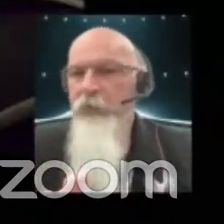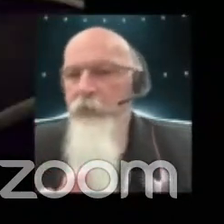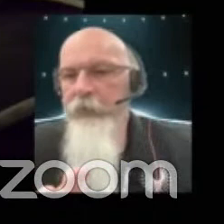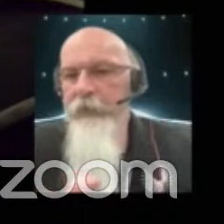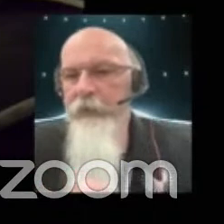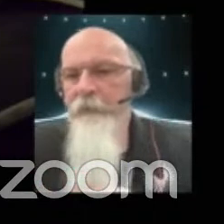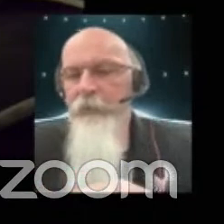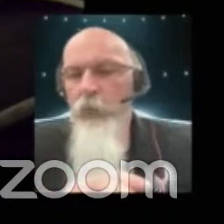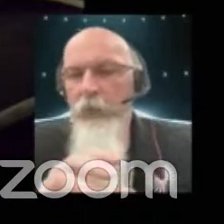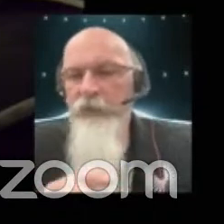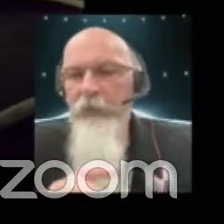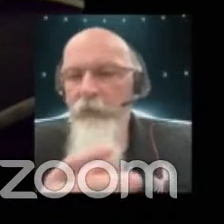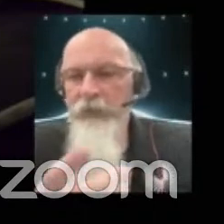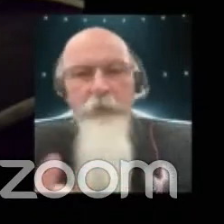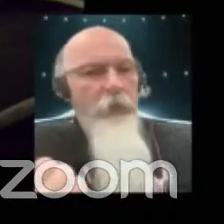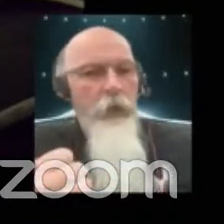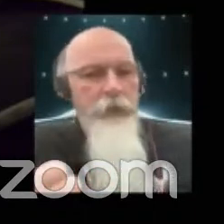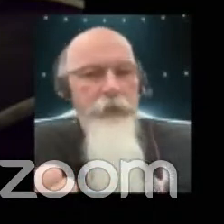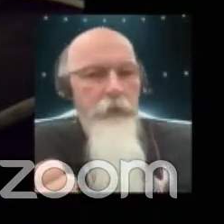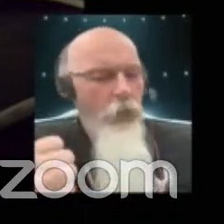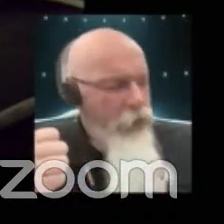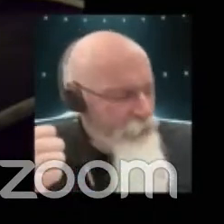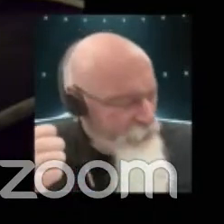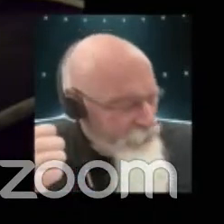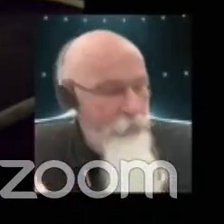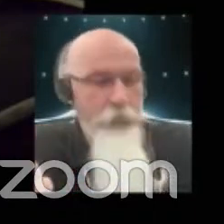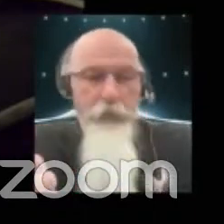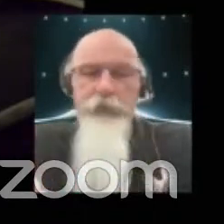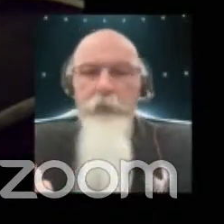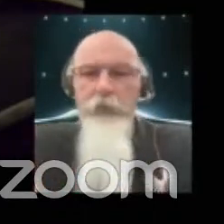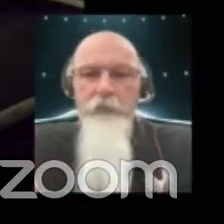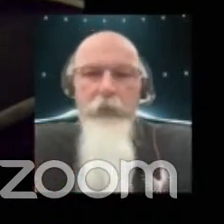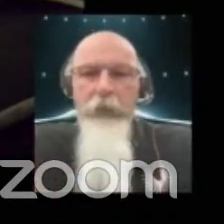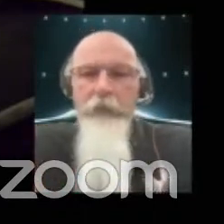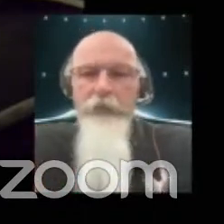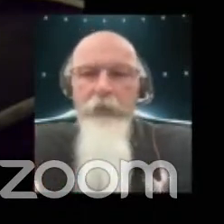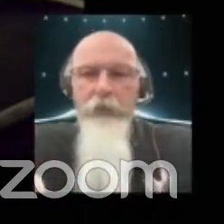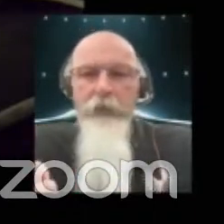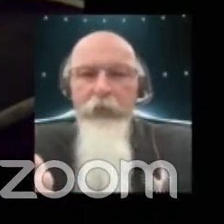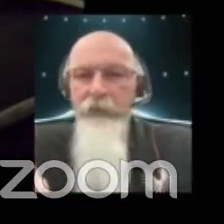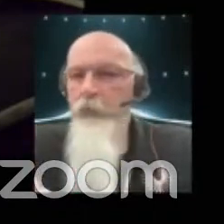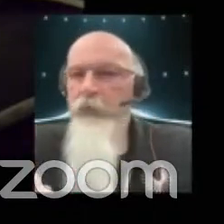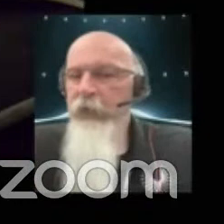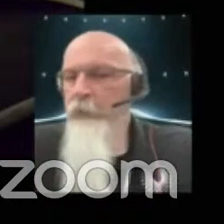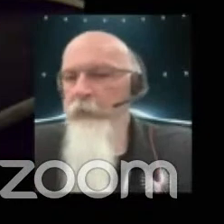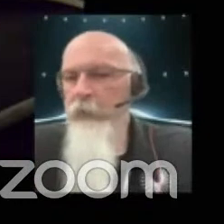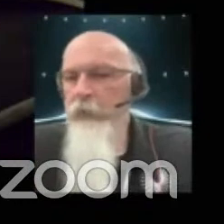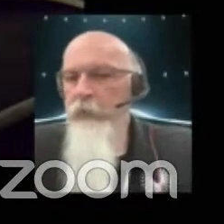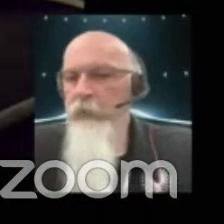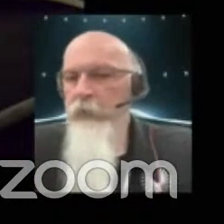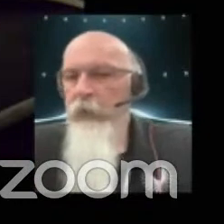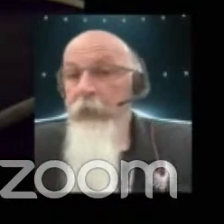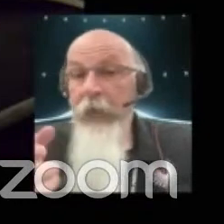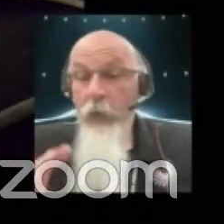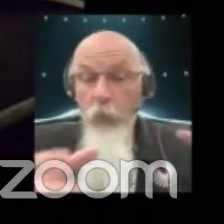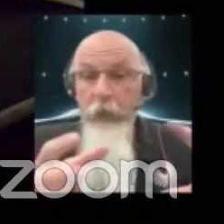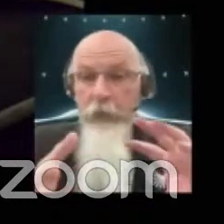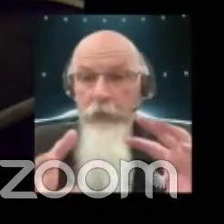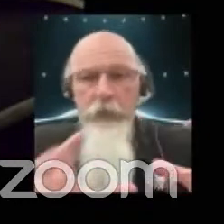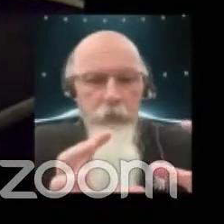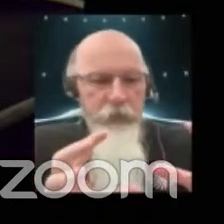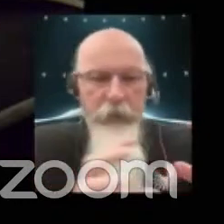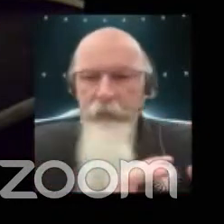we as security we as technology we've got one job one simple job on this planet it's to protect people